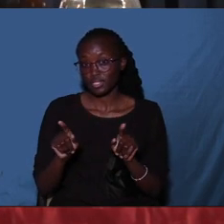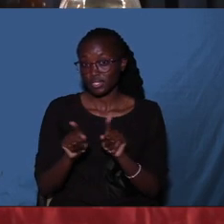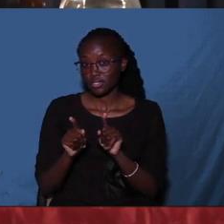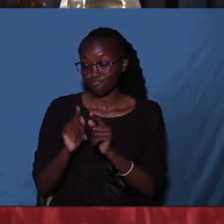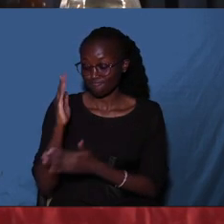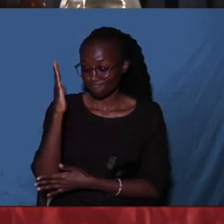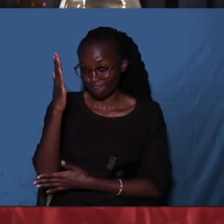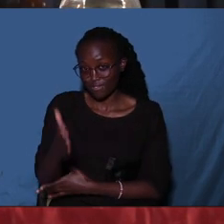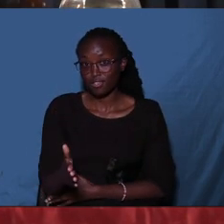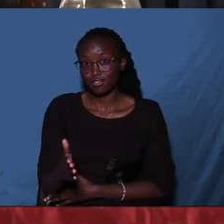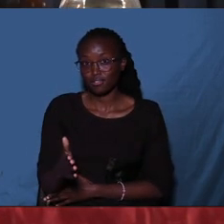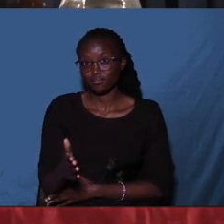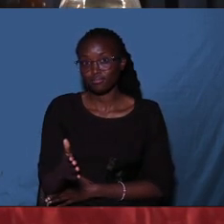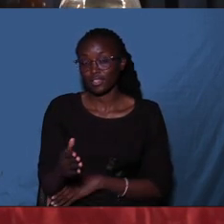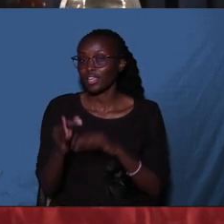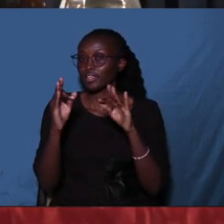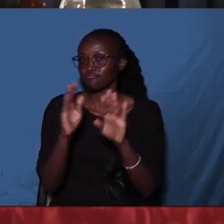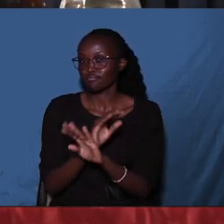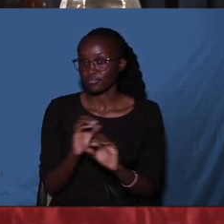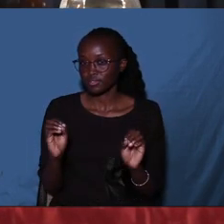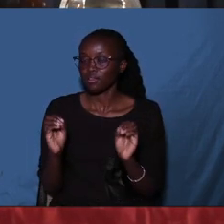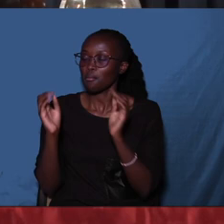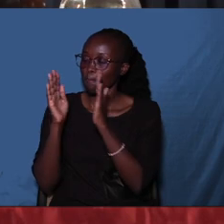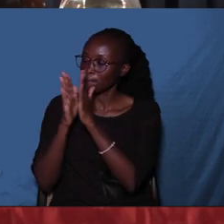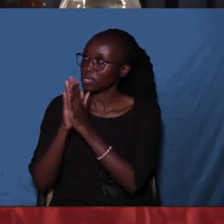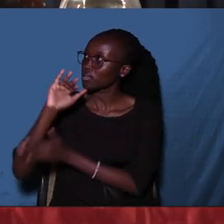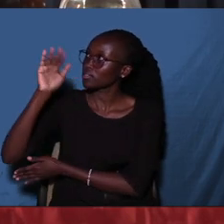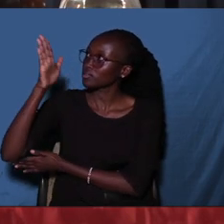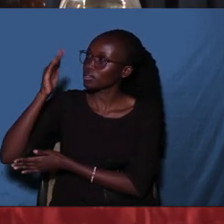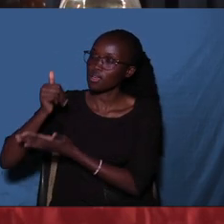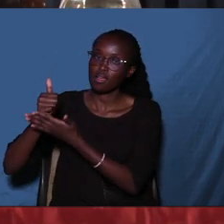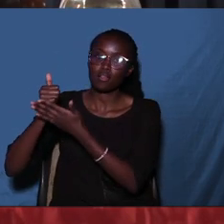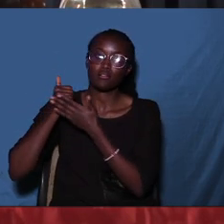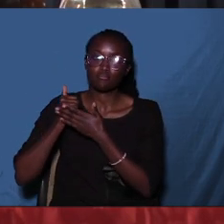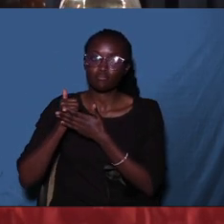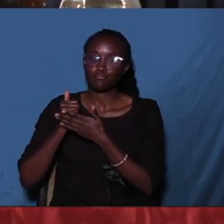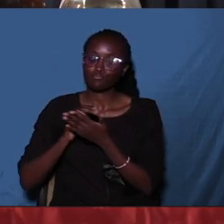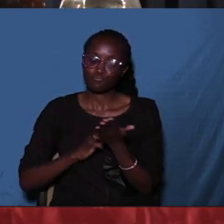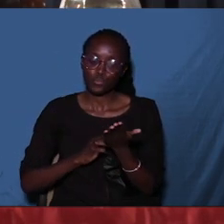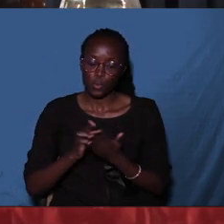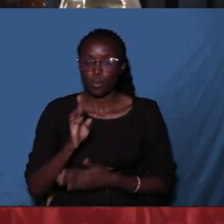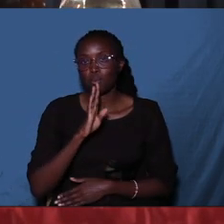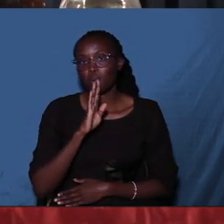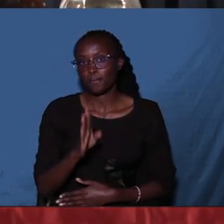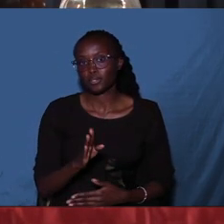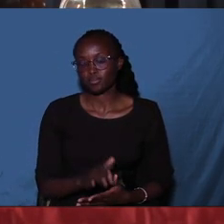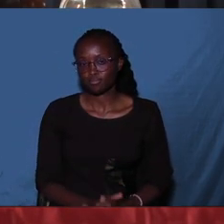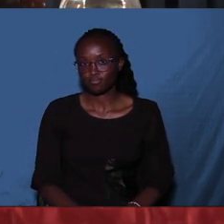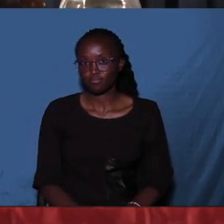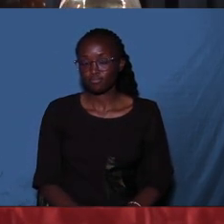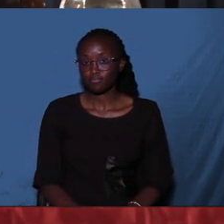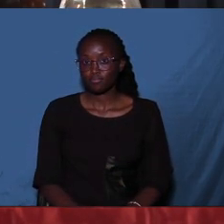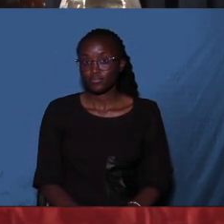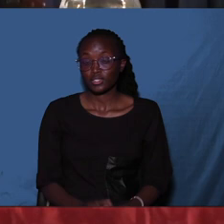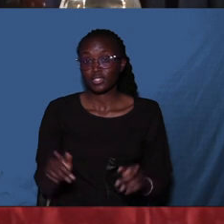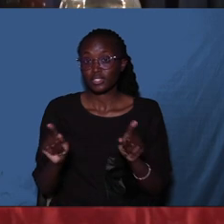Ask God to help you to live an original life, not a photocopy, to live an original life.